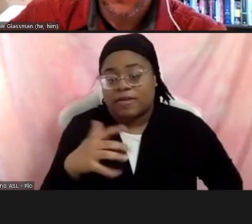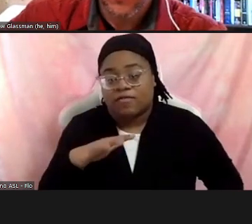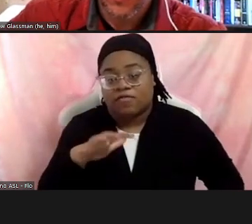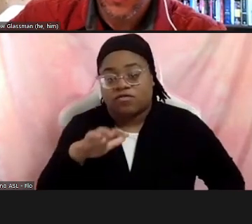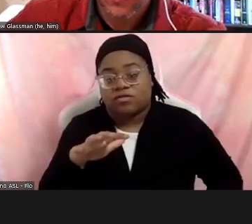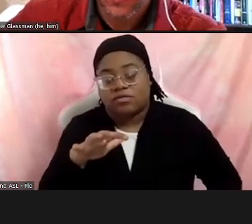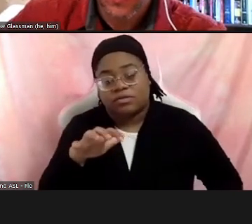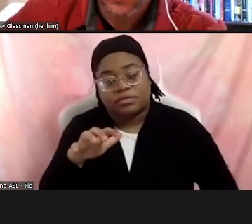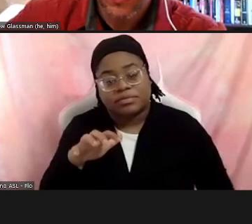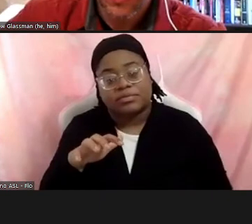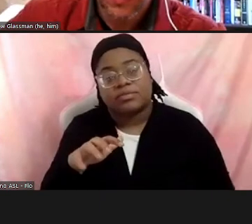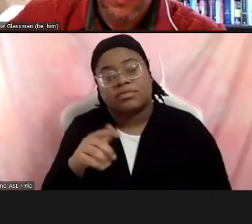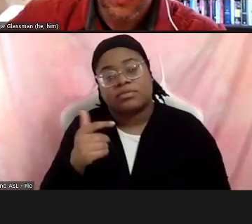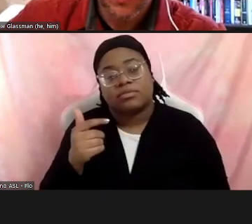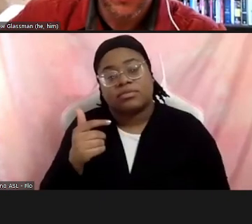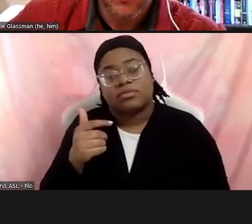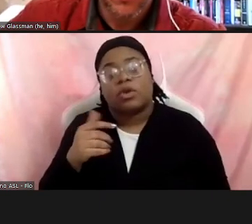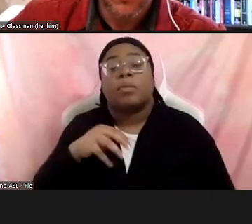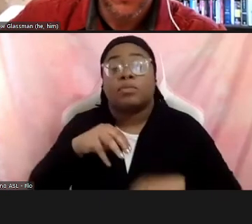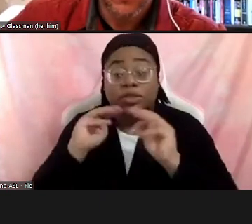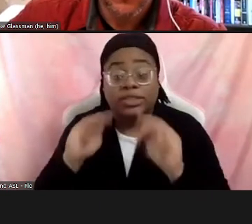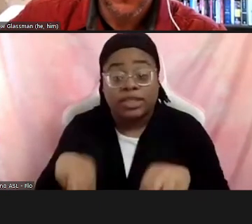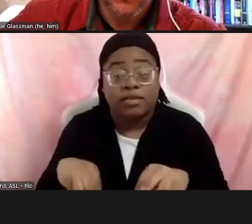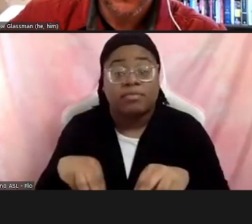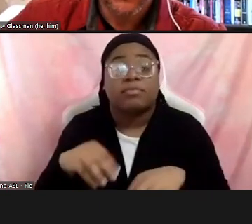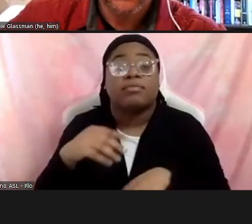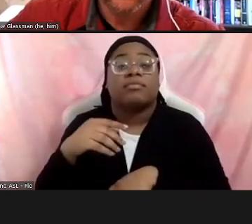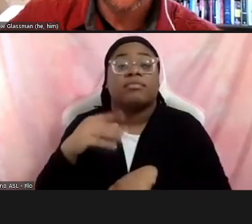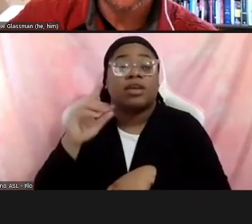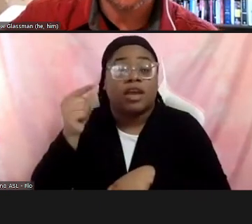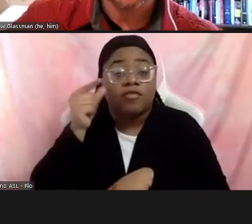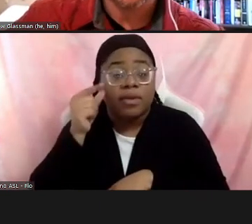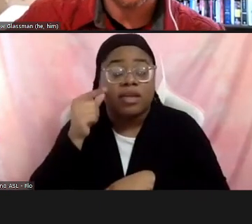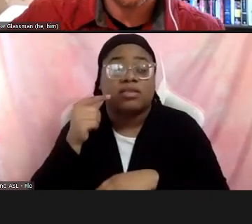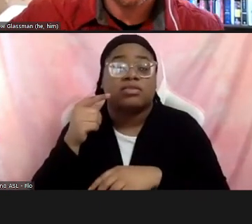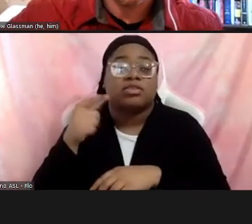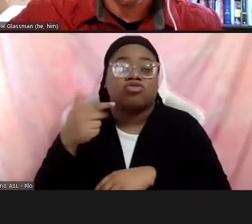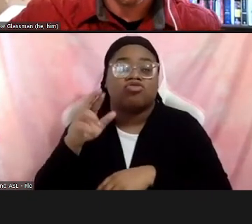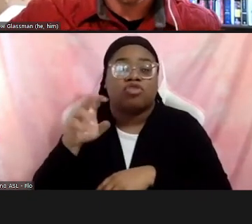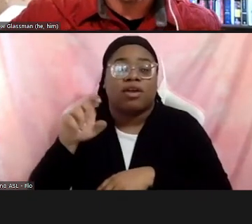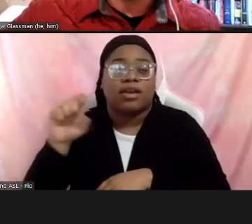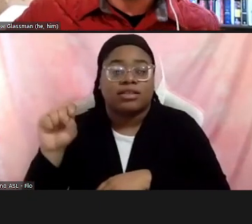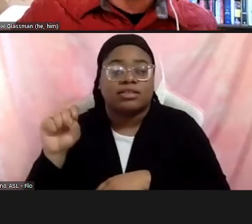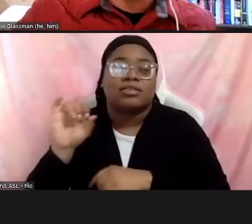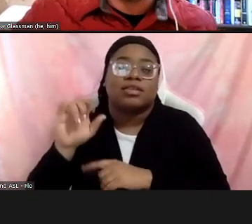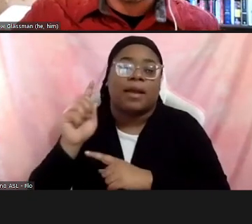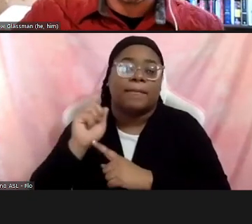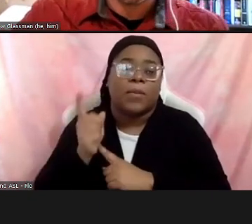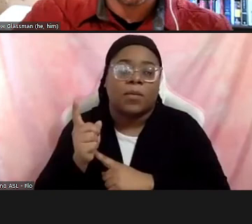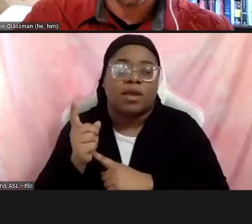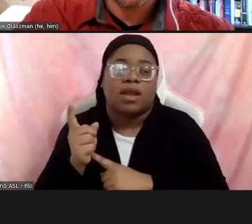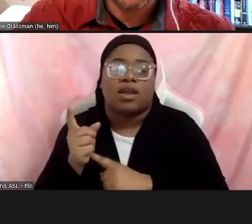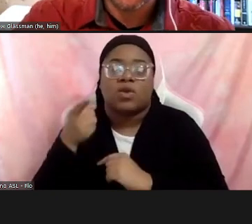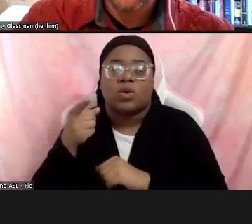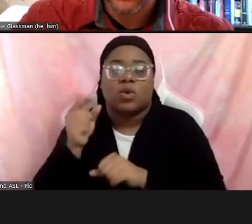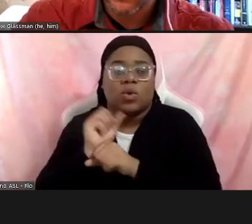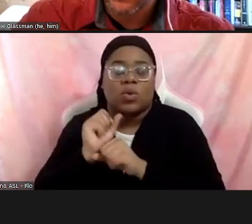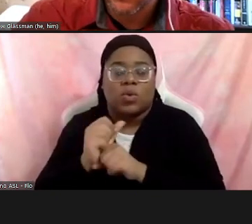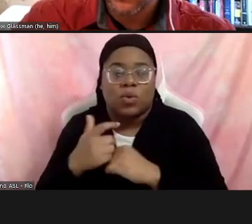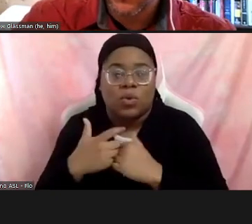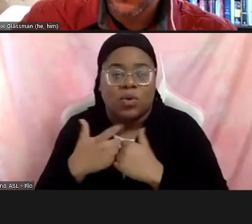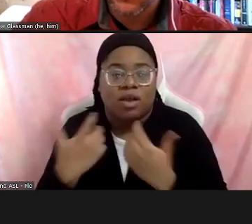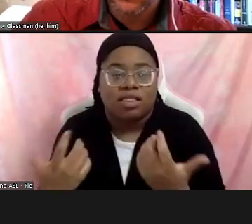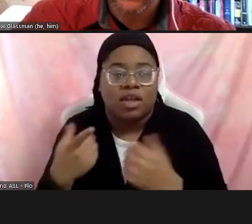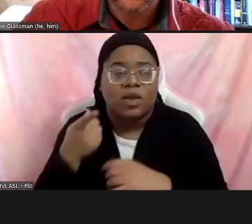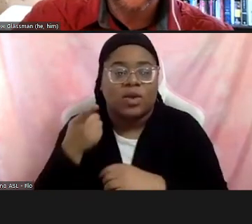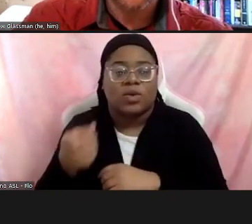grants from museums, galleries, or from the government. So there has been those moments where you work a lot, you